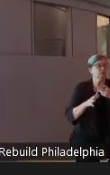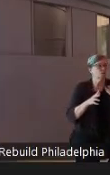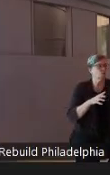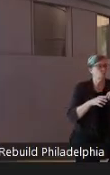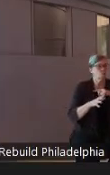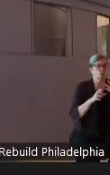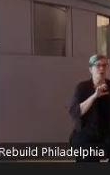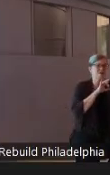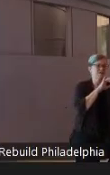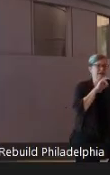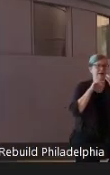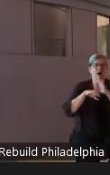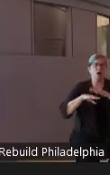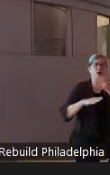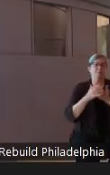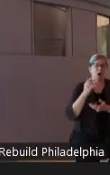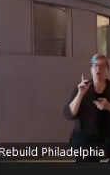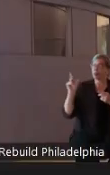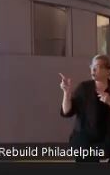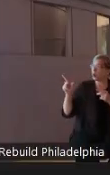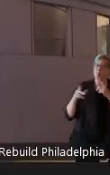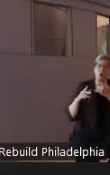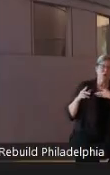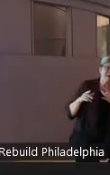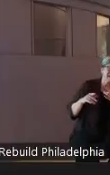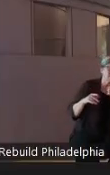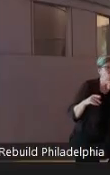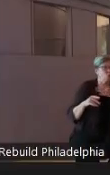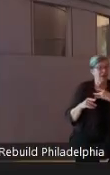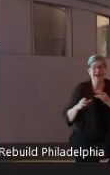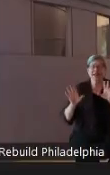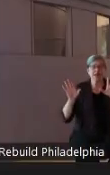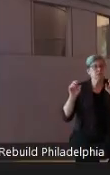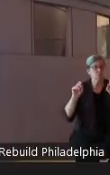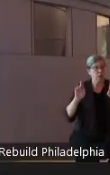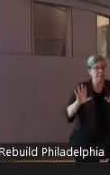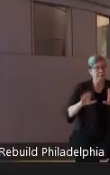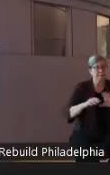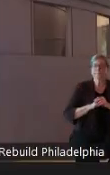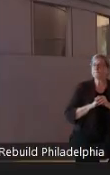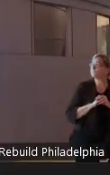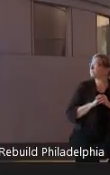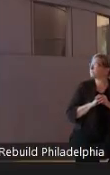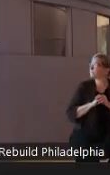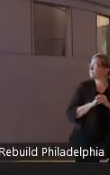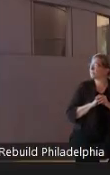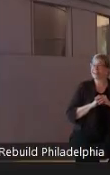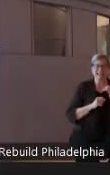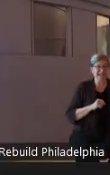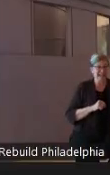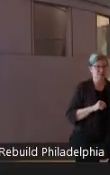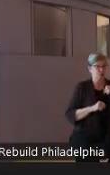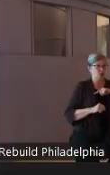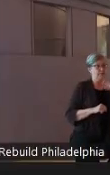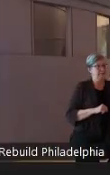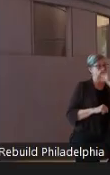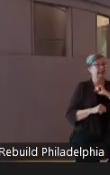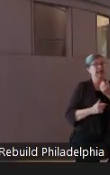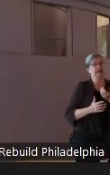feedback on both options, what you like, what you don't like, it's okay. And if you were missing